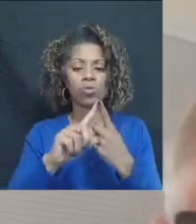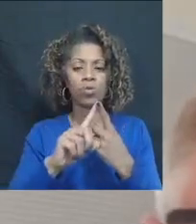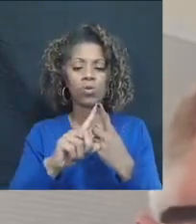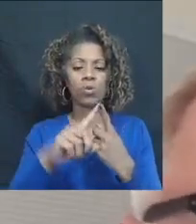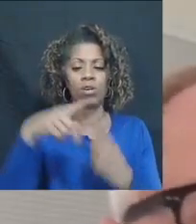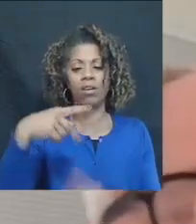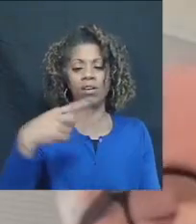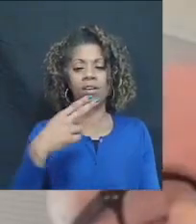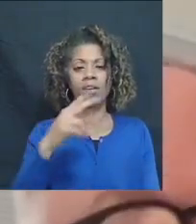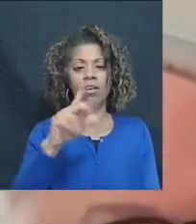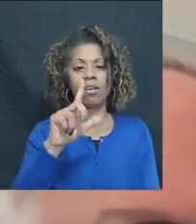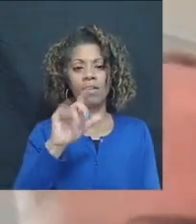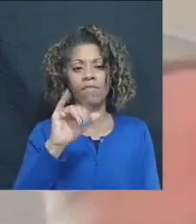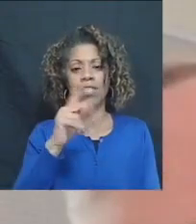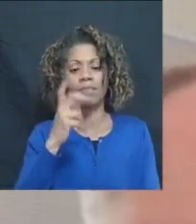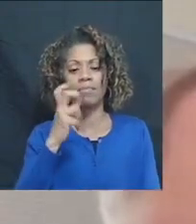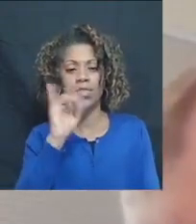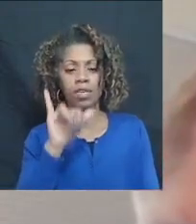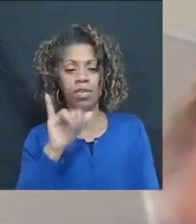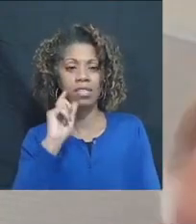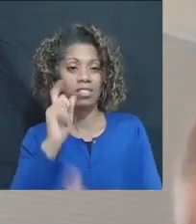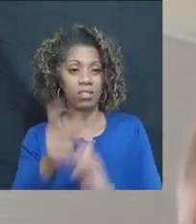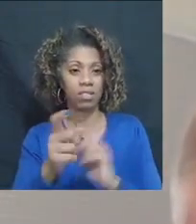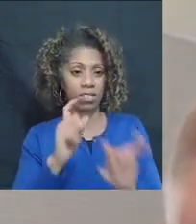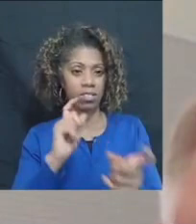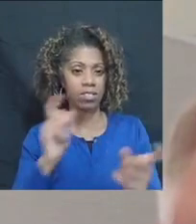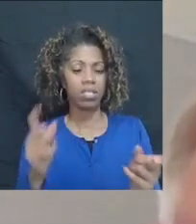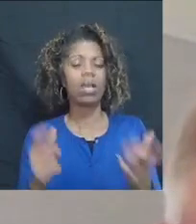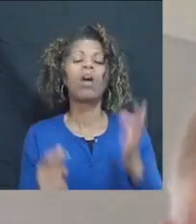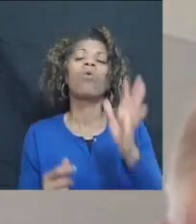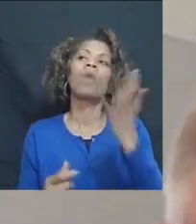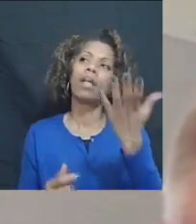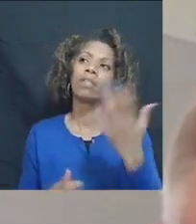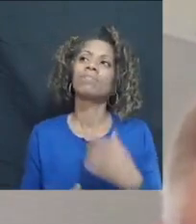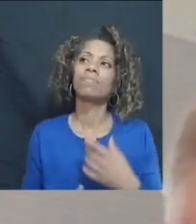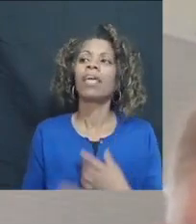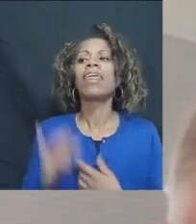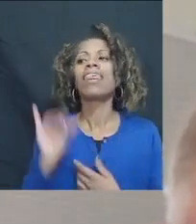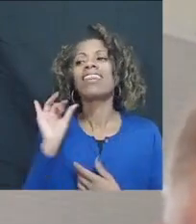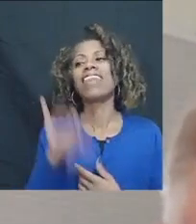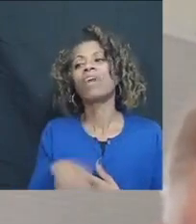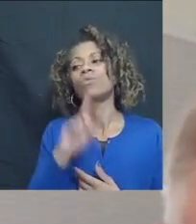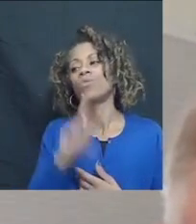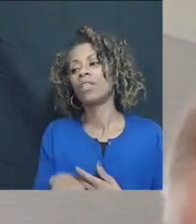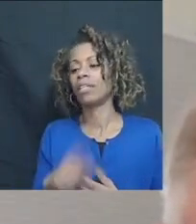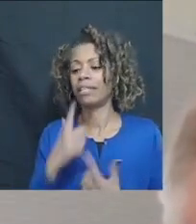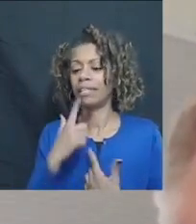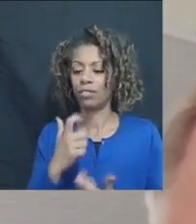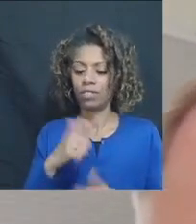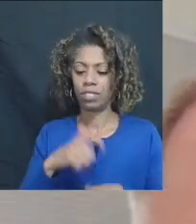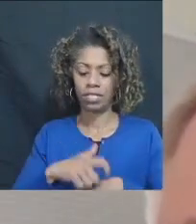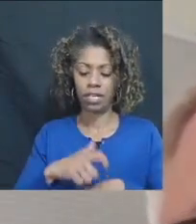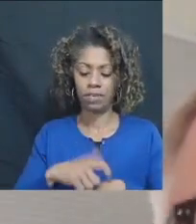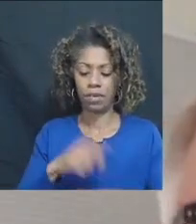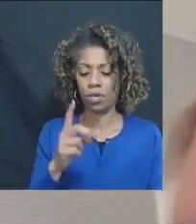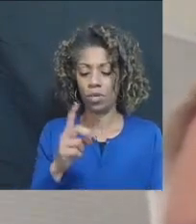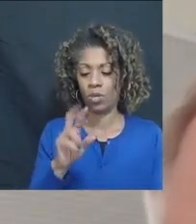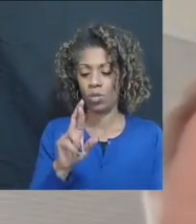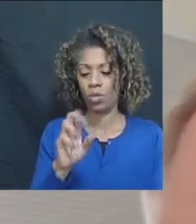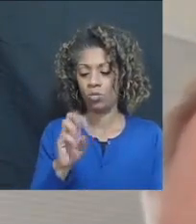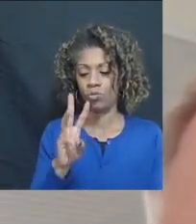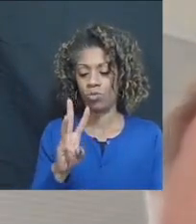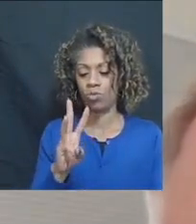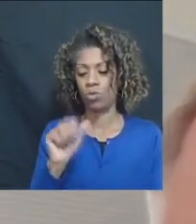It was an interesting time. It was an interesting time. I went there in 1991, and Drew Altman, who had been, by the way, the Health and Human